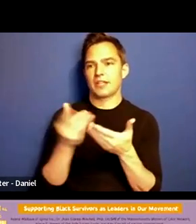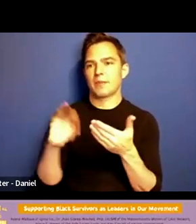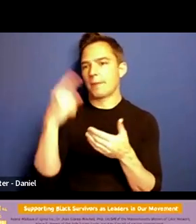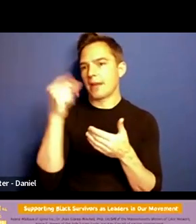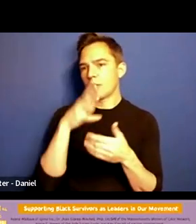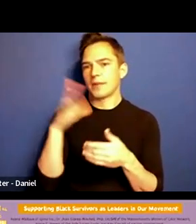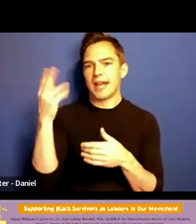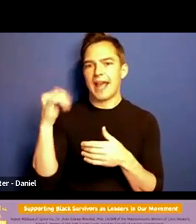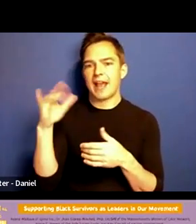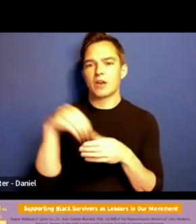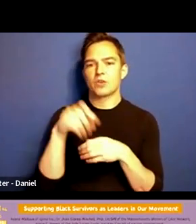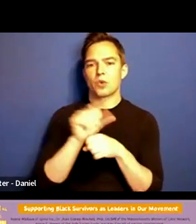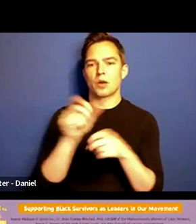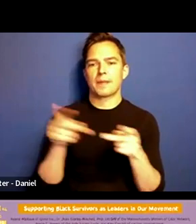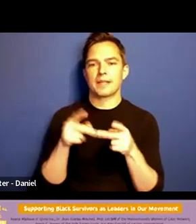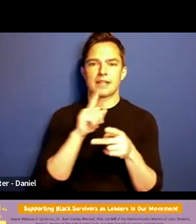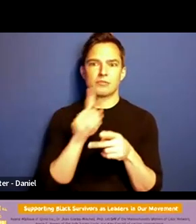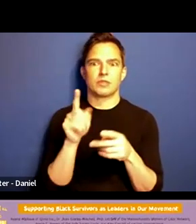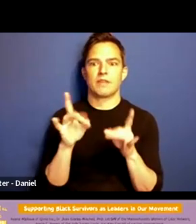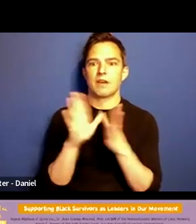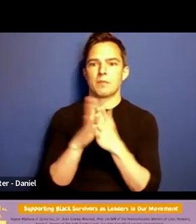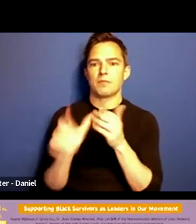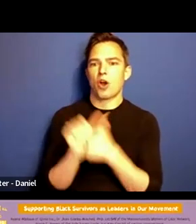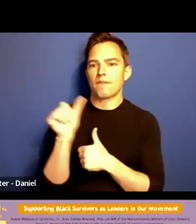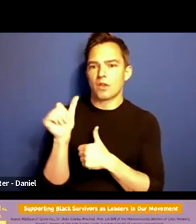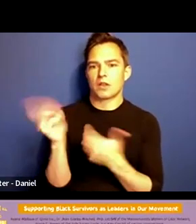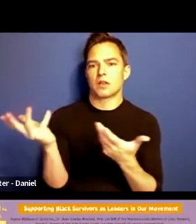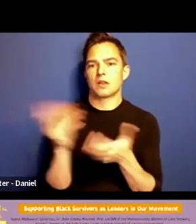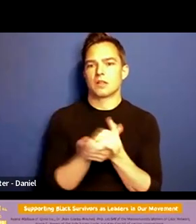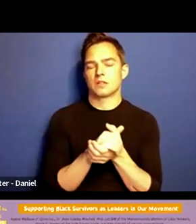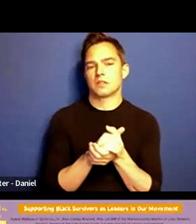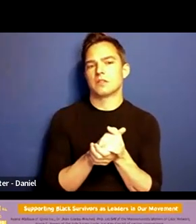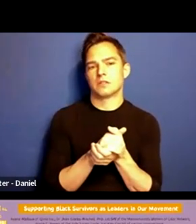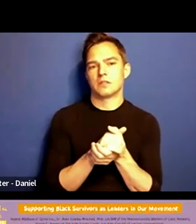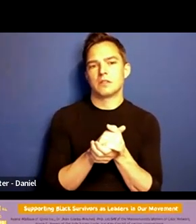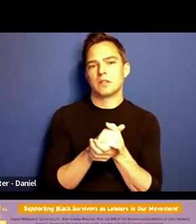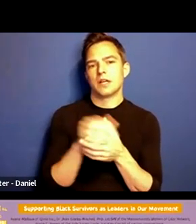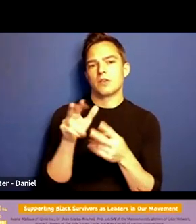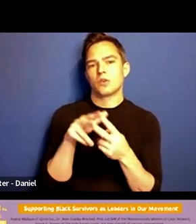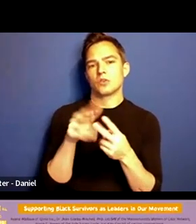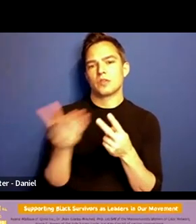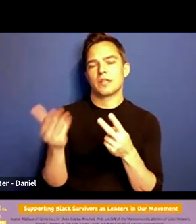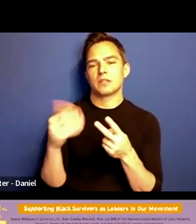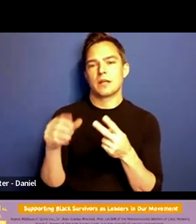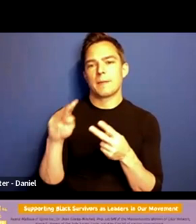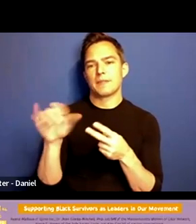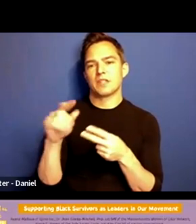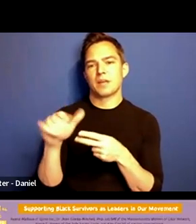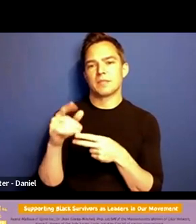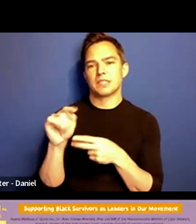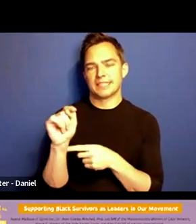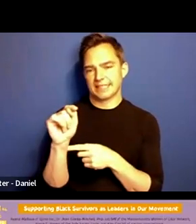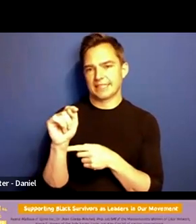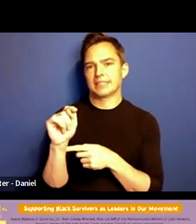hair in the workplace, like that's extremely violent and harmful. And I think that those two things, misogynoir and respectability politics,